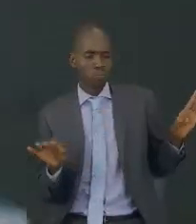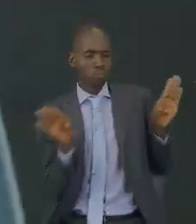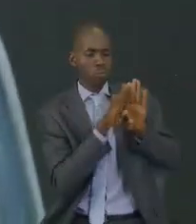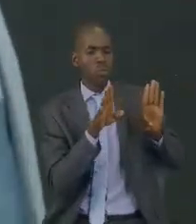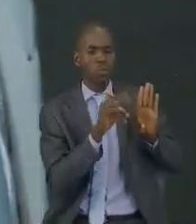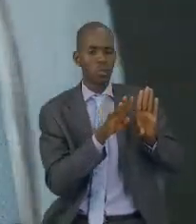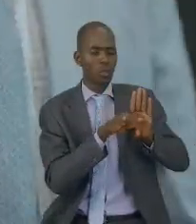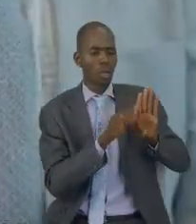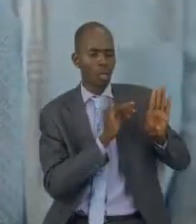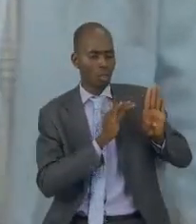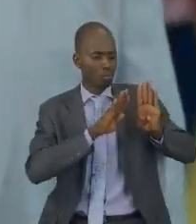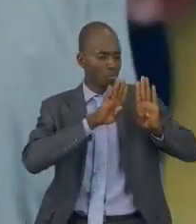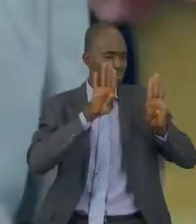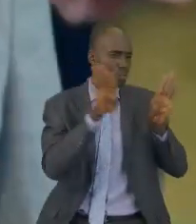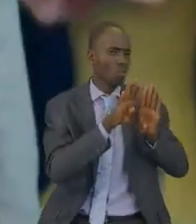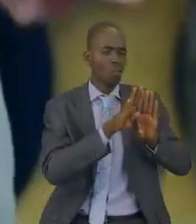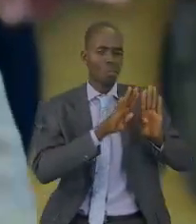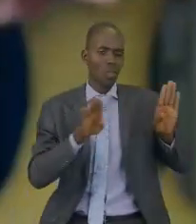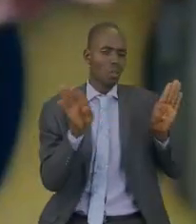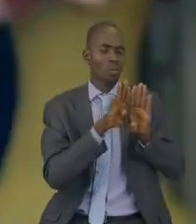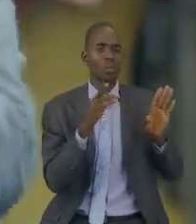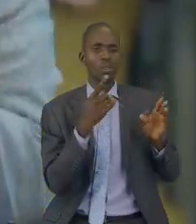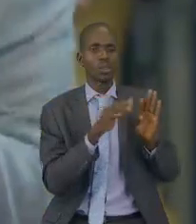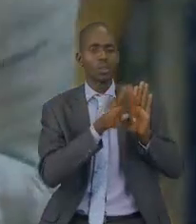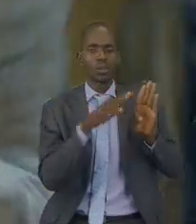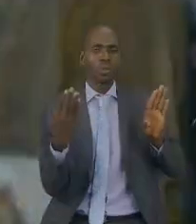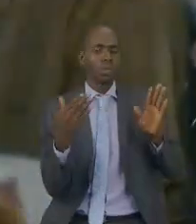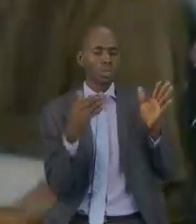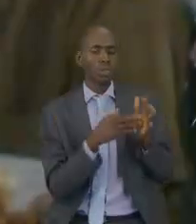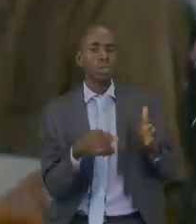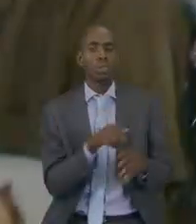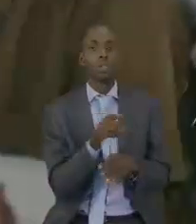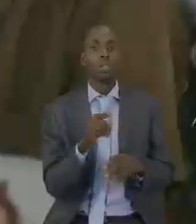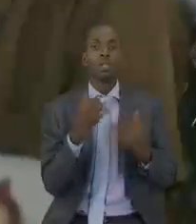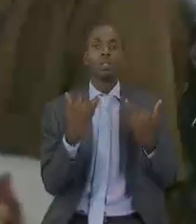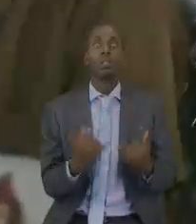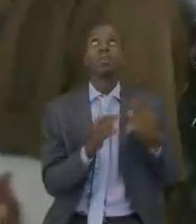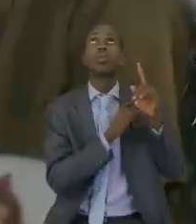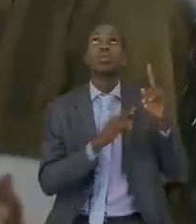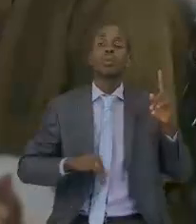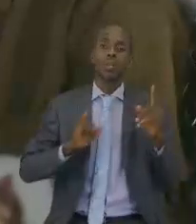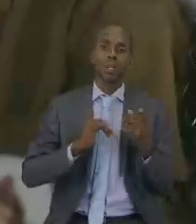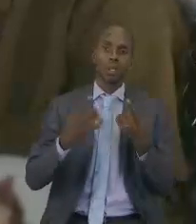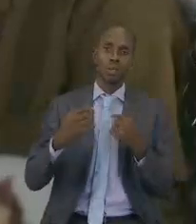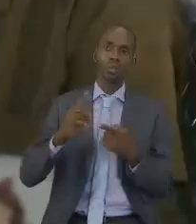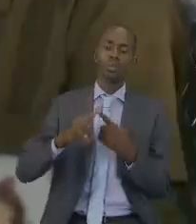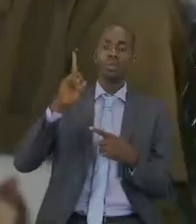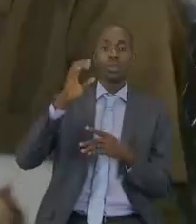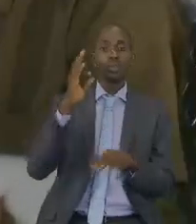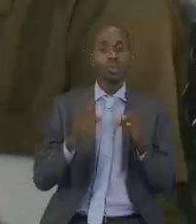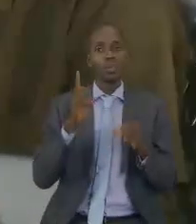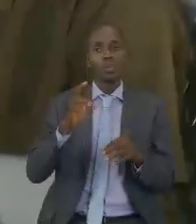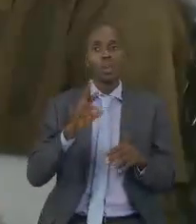I lock the door against them. Lord, I come. Raise up that hand. If you're raising up